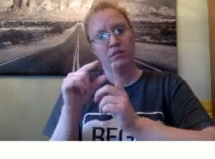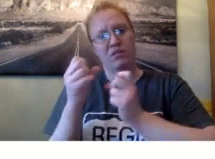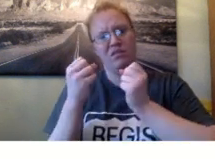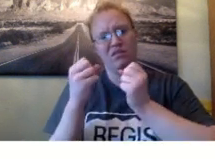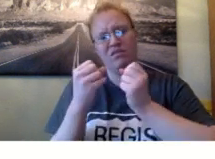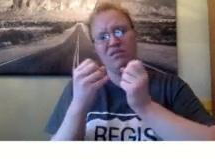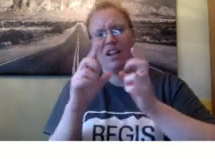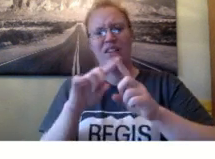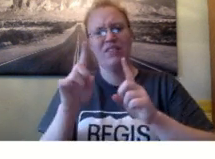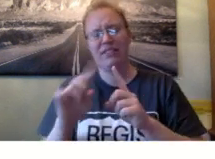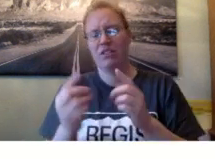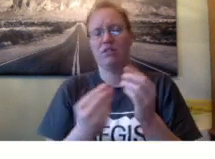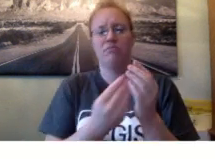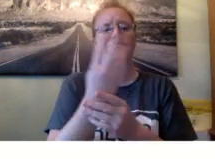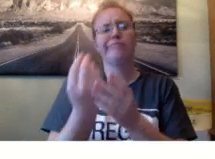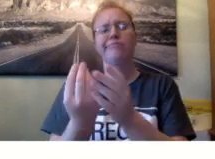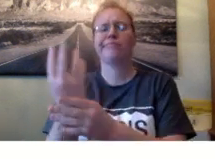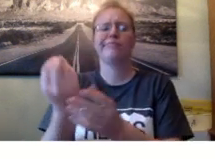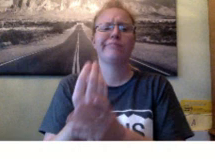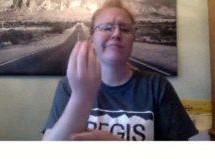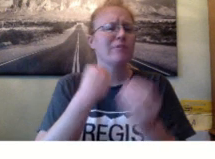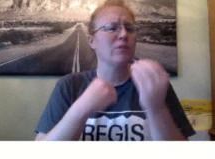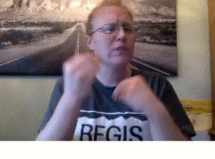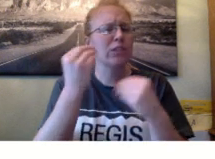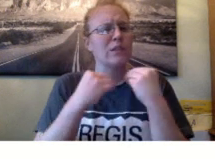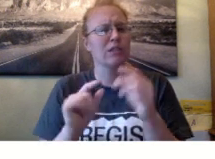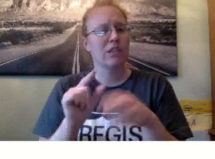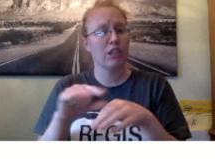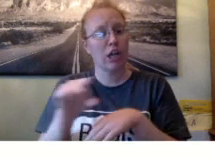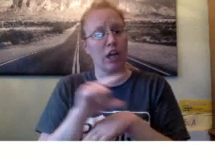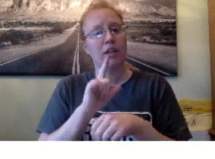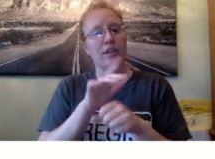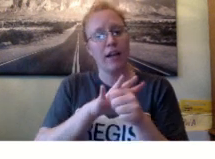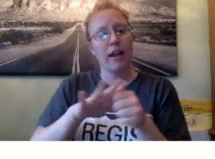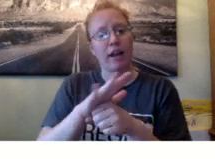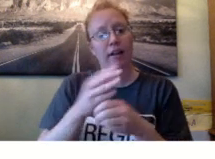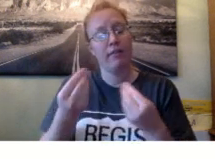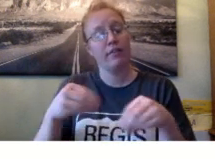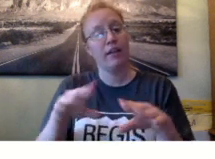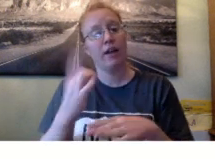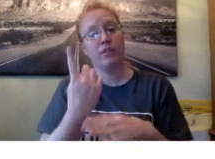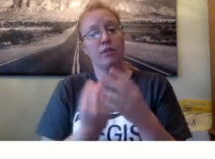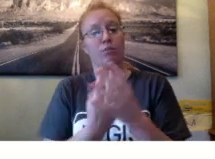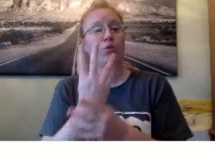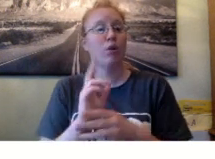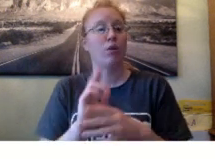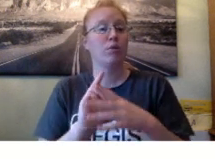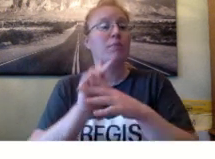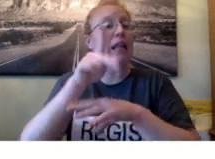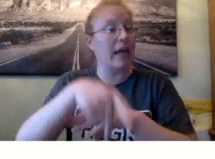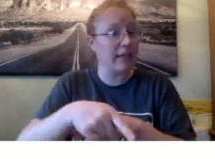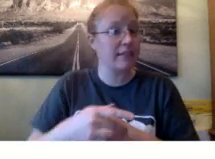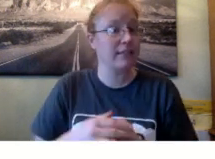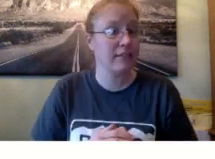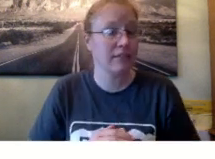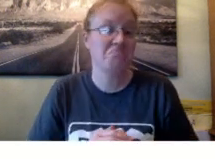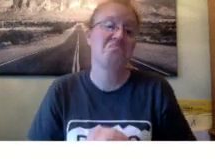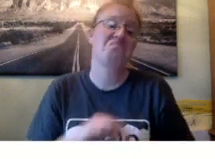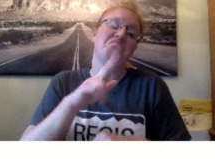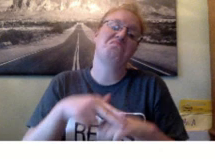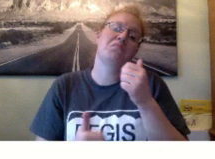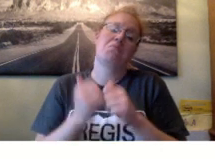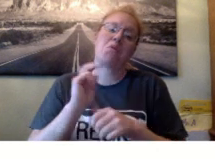these little plants and food. Garden is an area of land where someone grows plants. Okay, so typically